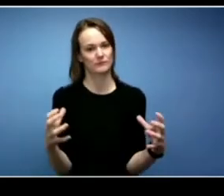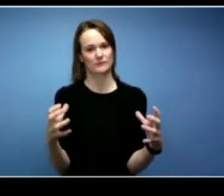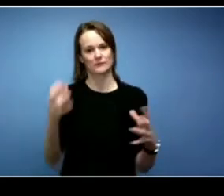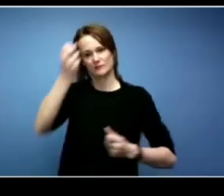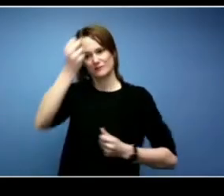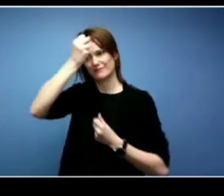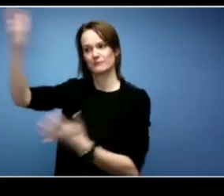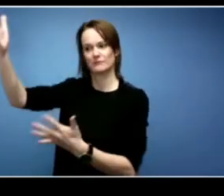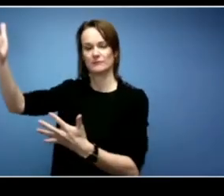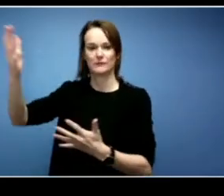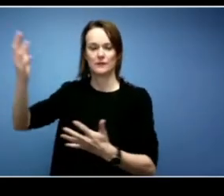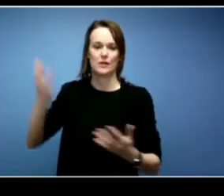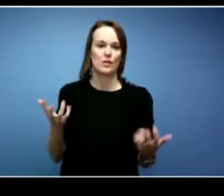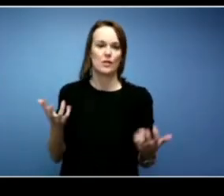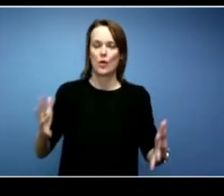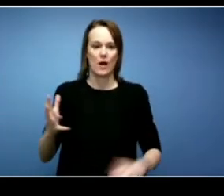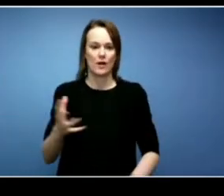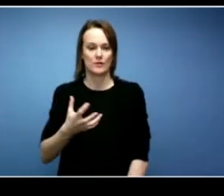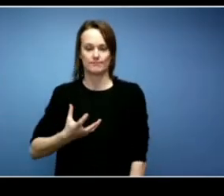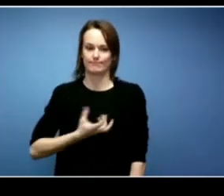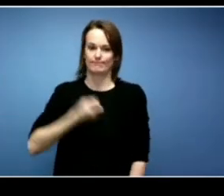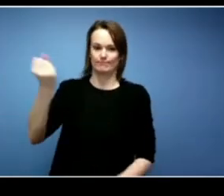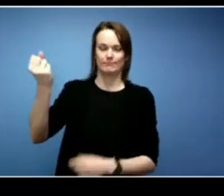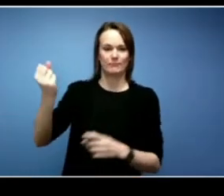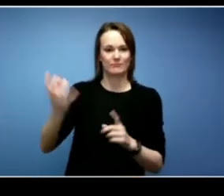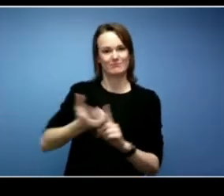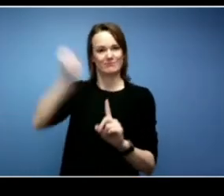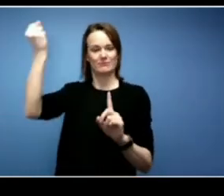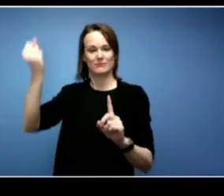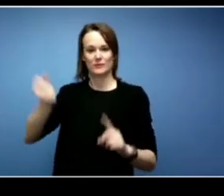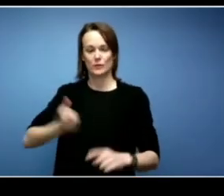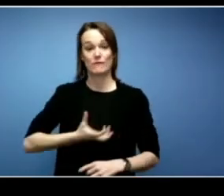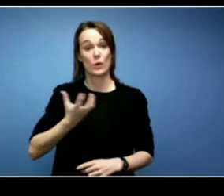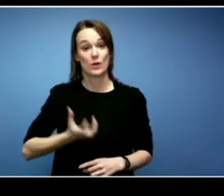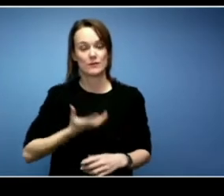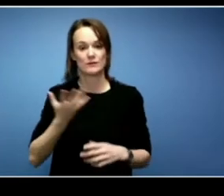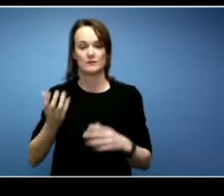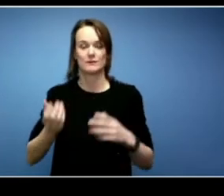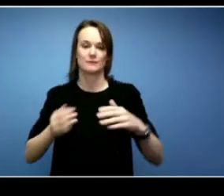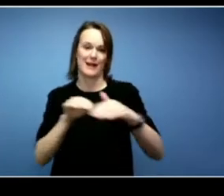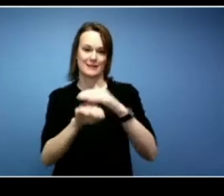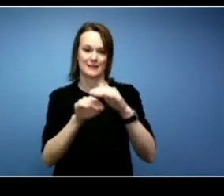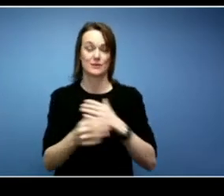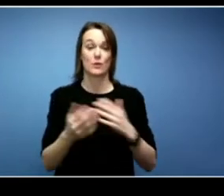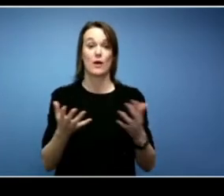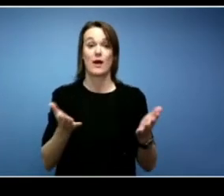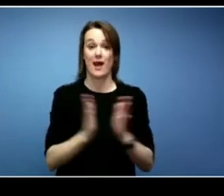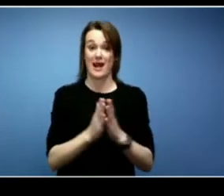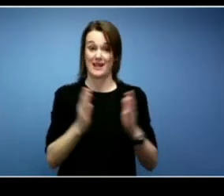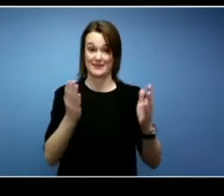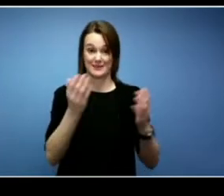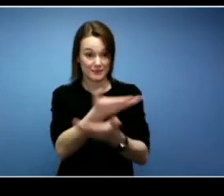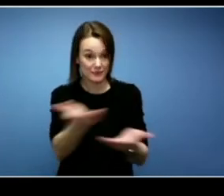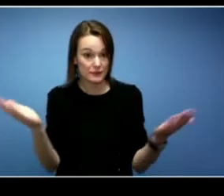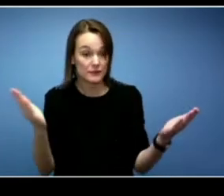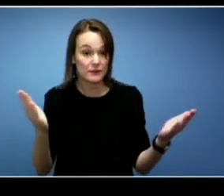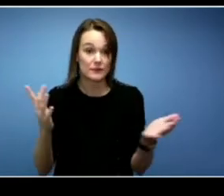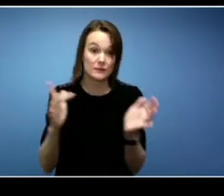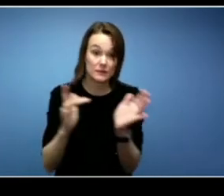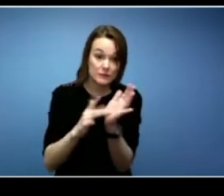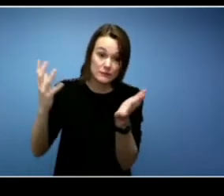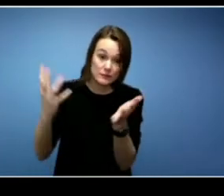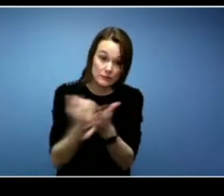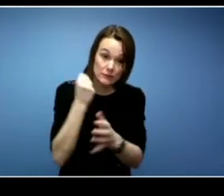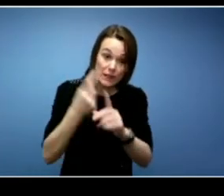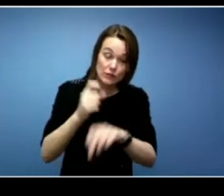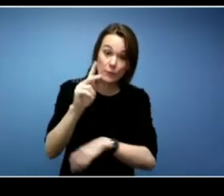power, and we lose access. So I therefore ask all of you here today, as treaty beneficiaries, to not only go back and read again